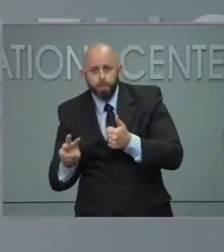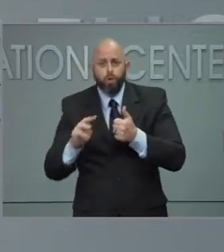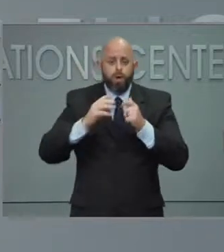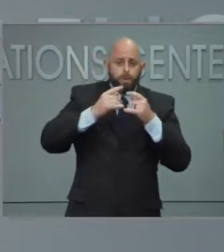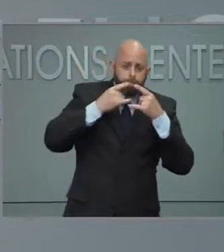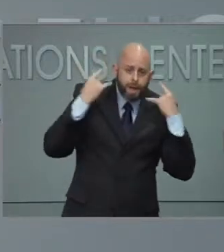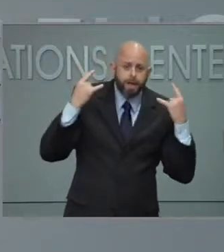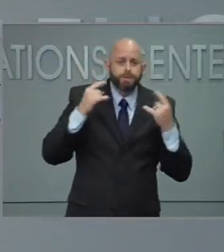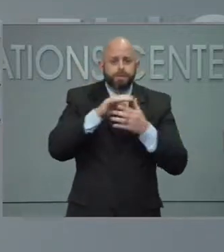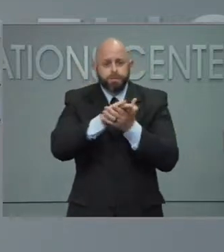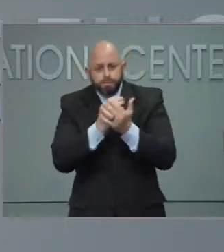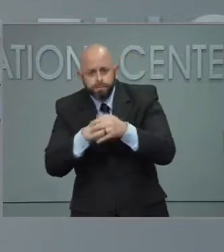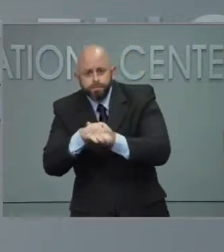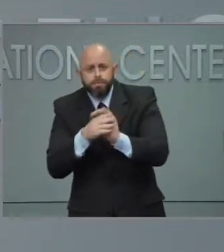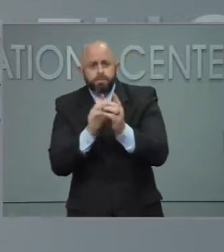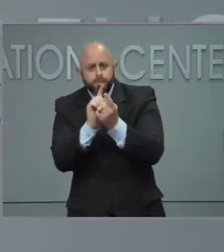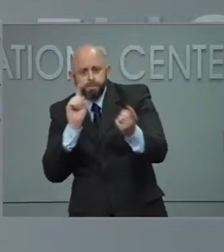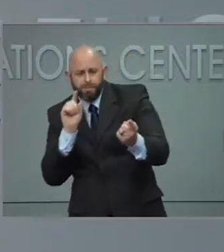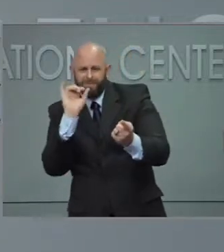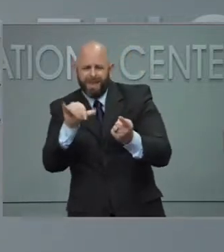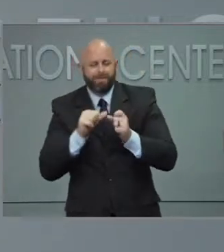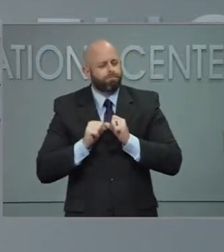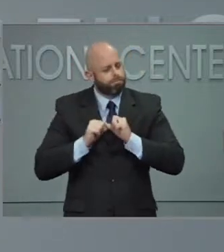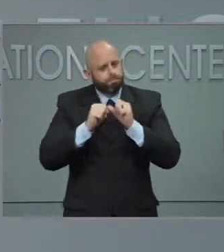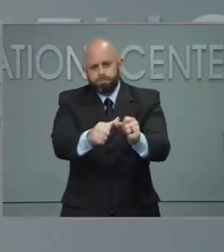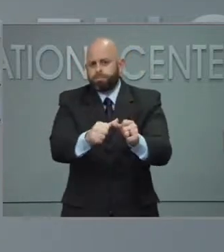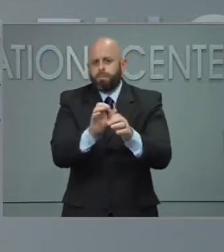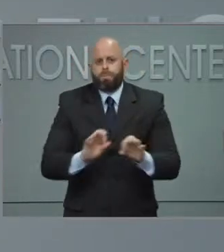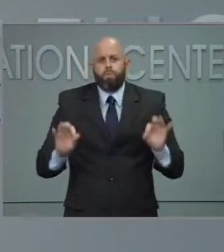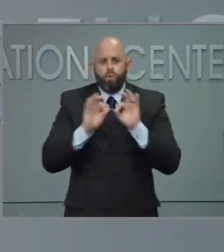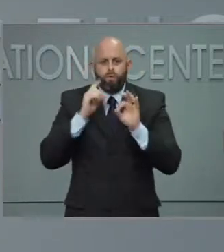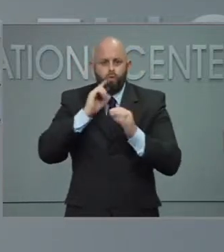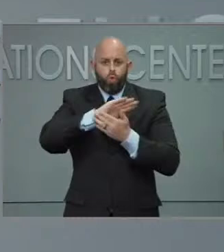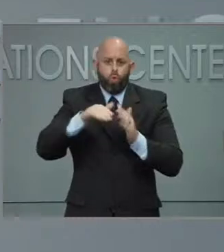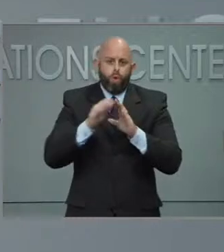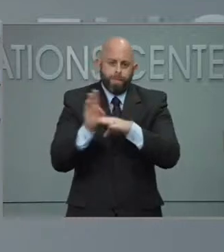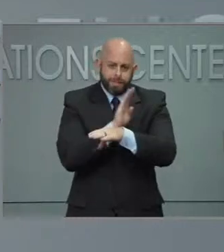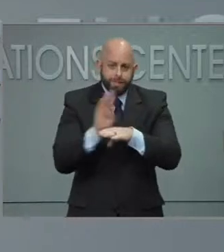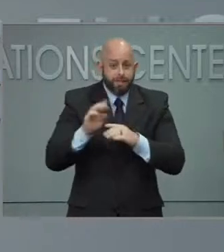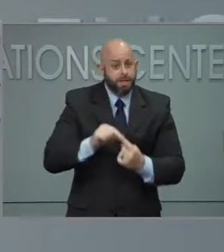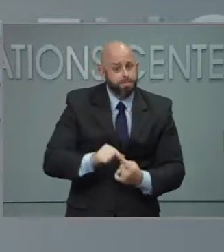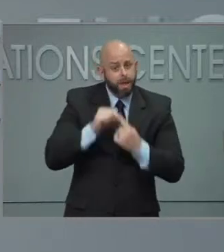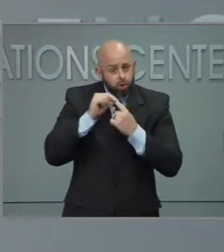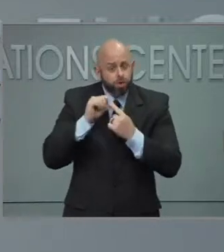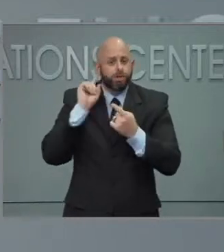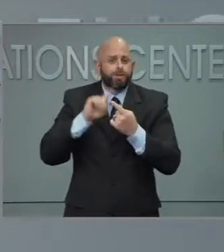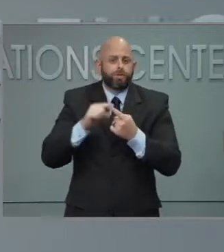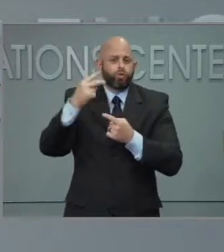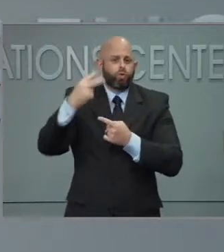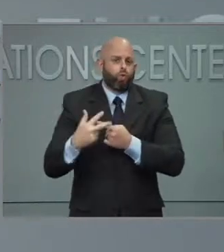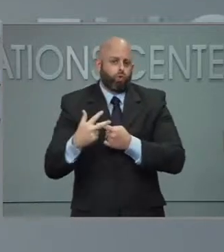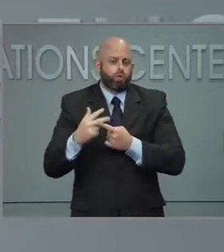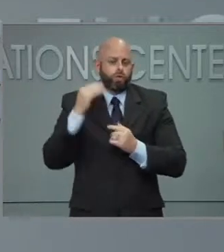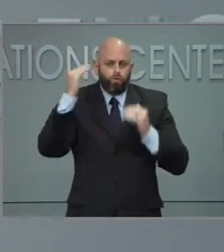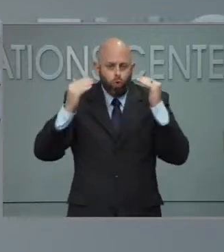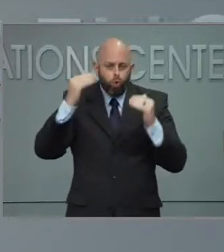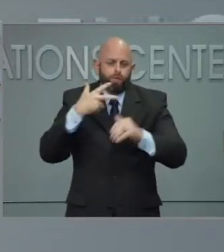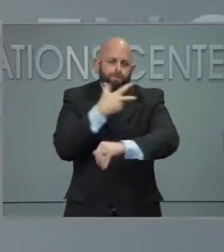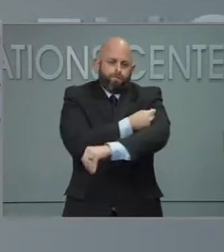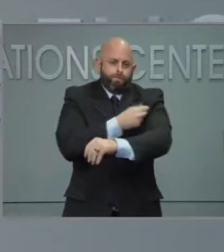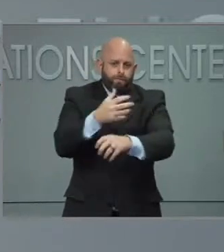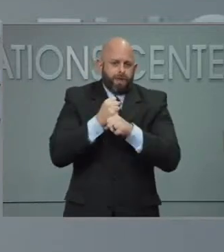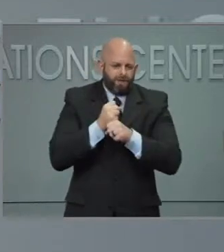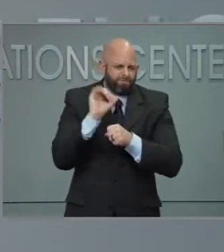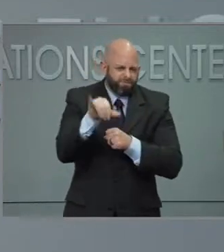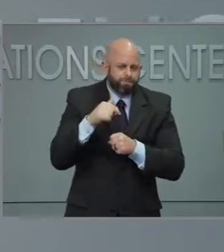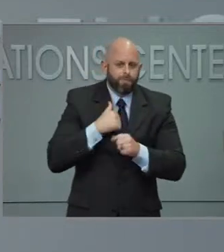hand washing are going to continue to be important pillars, particularly until we can get 2/3 of our adults vaccinated. And I would also